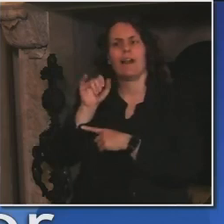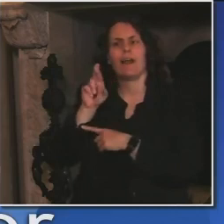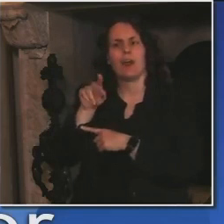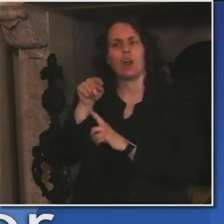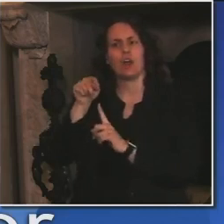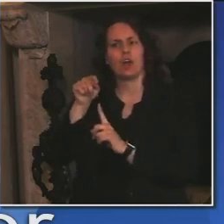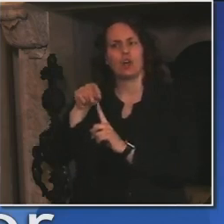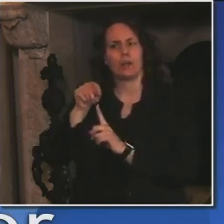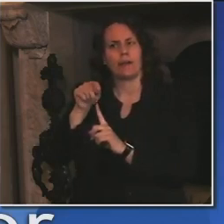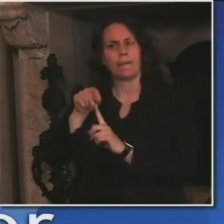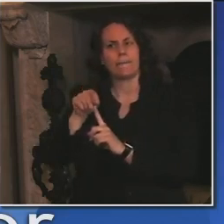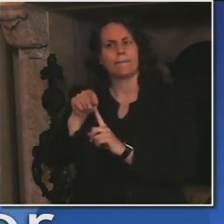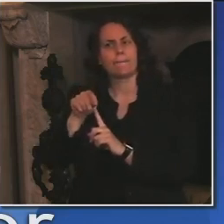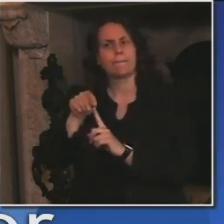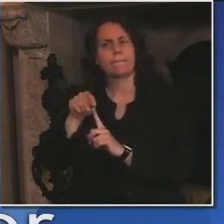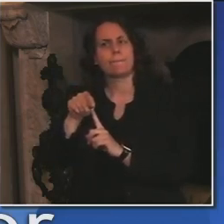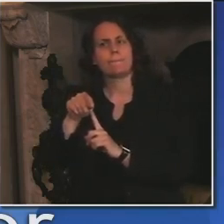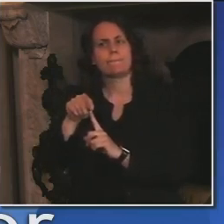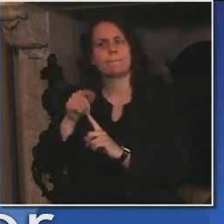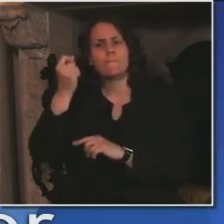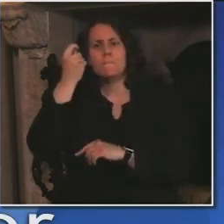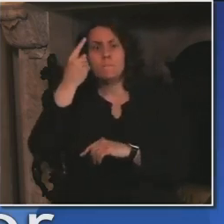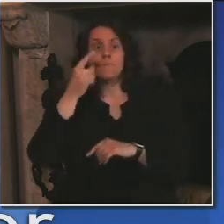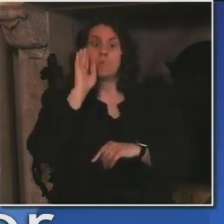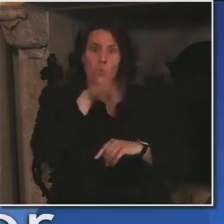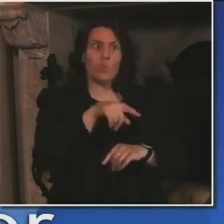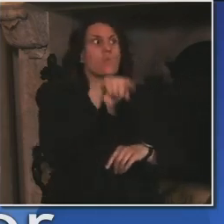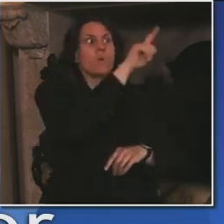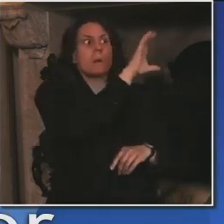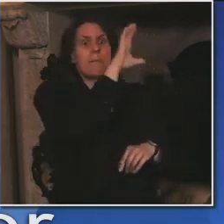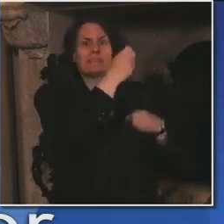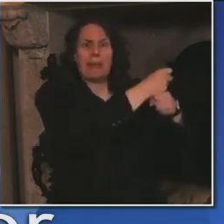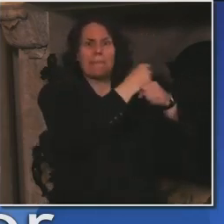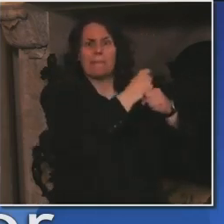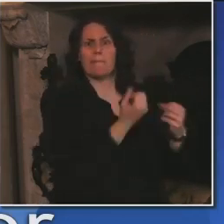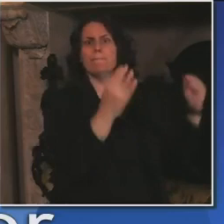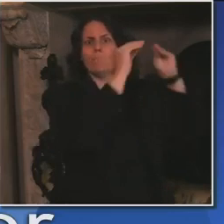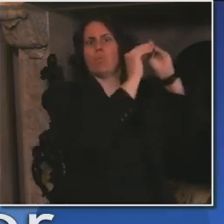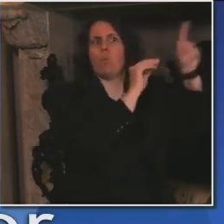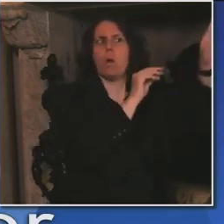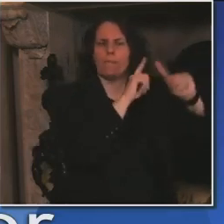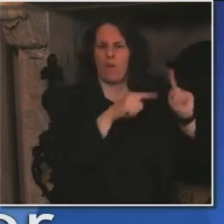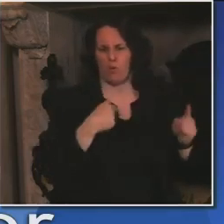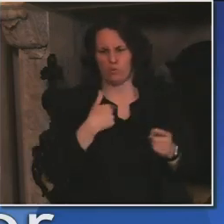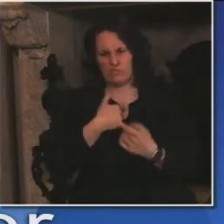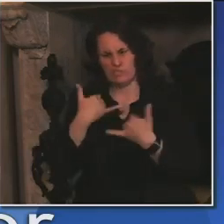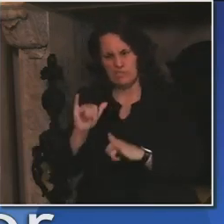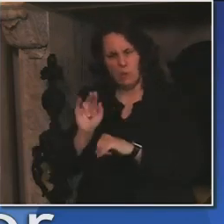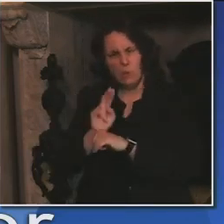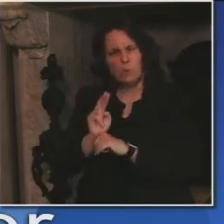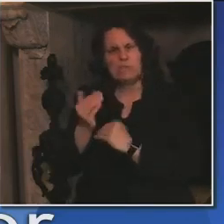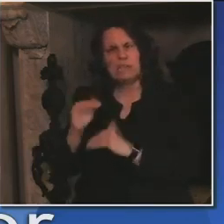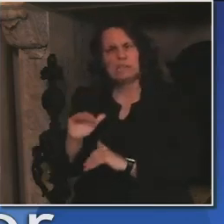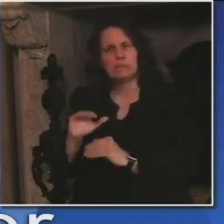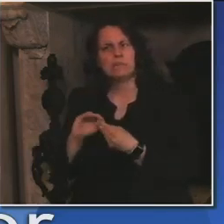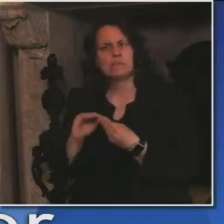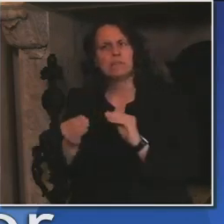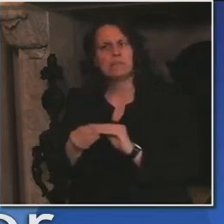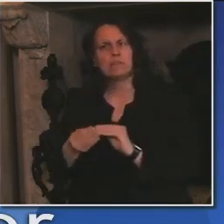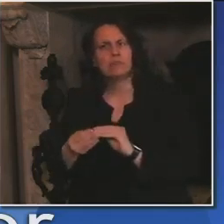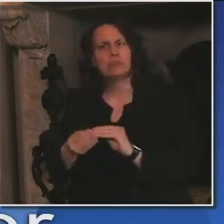now, but I'm wondering if you have any insight into how Wisconsin hospitals and health systems are setting priorities